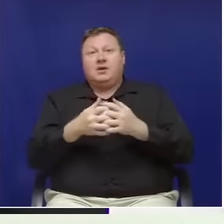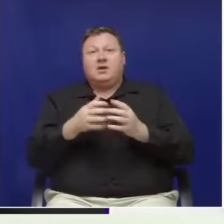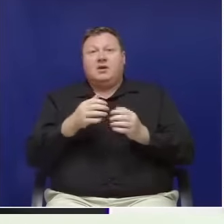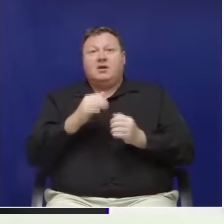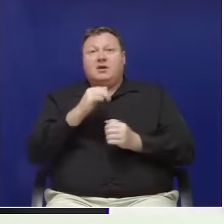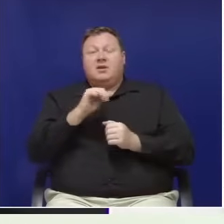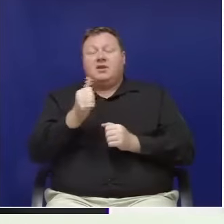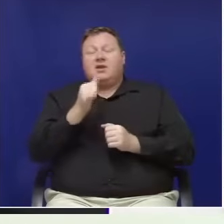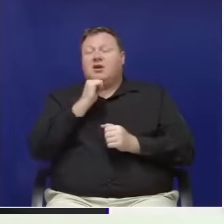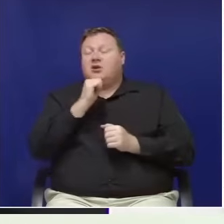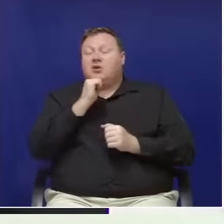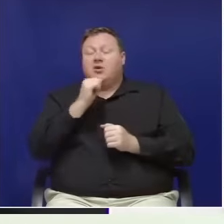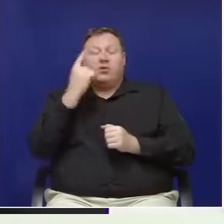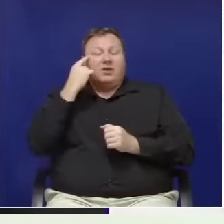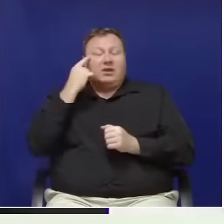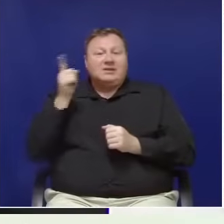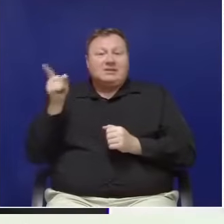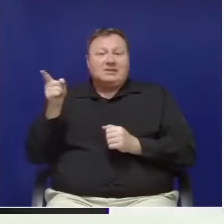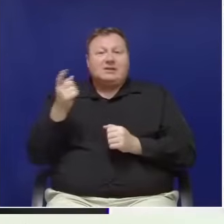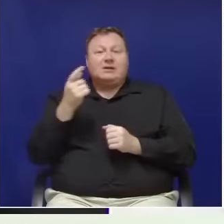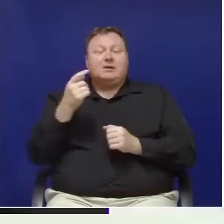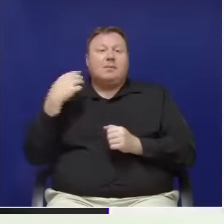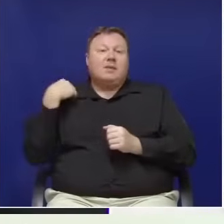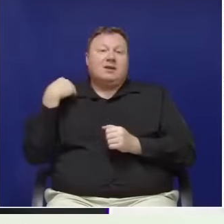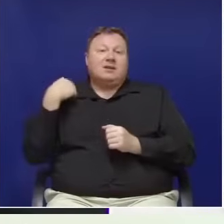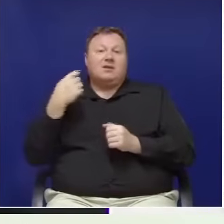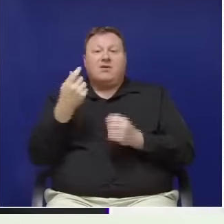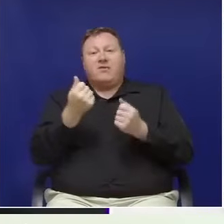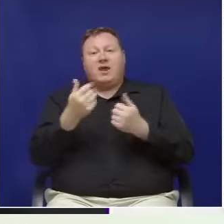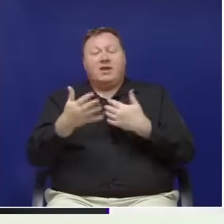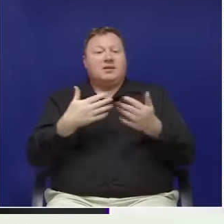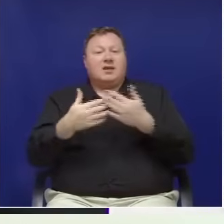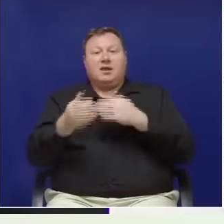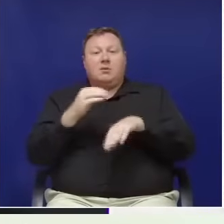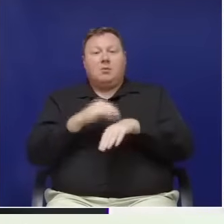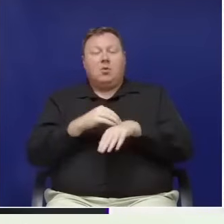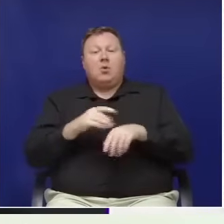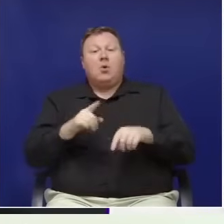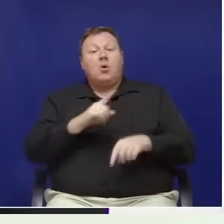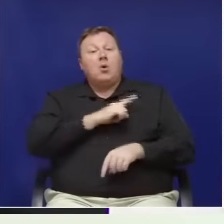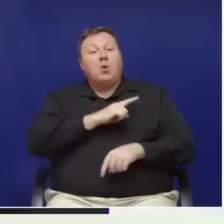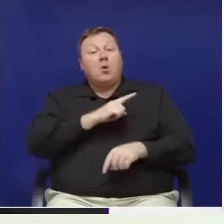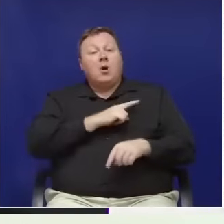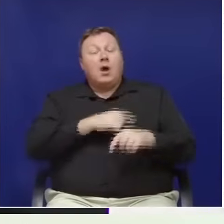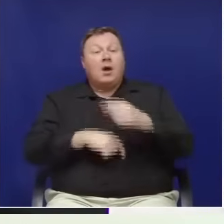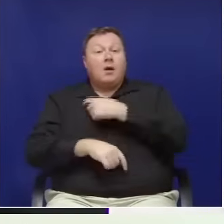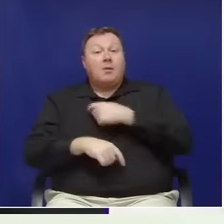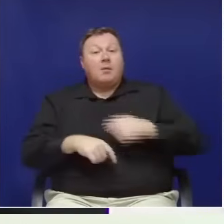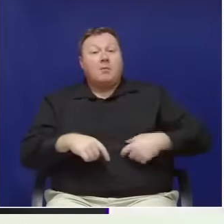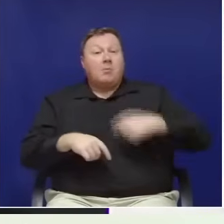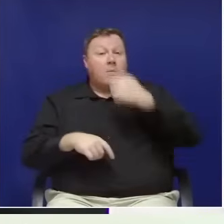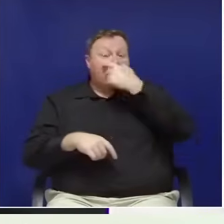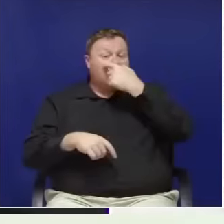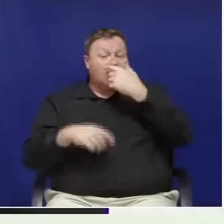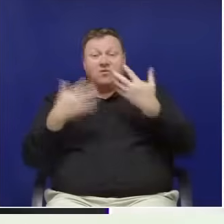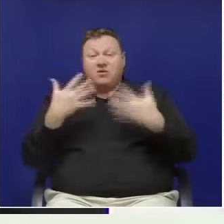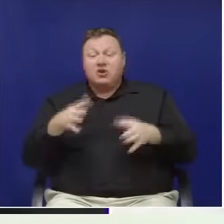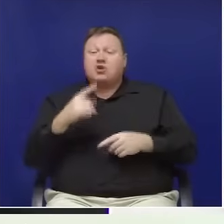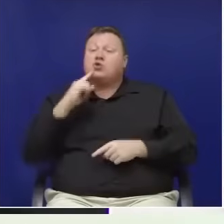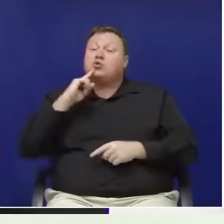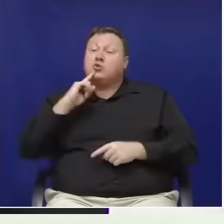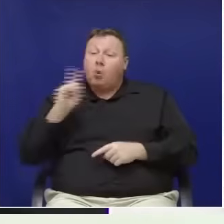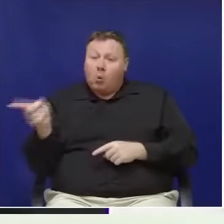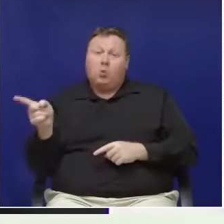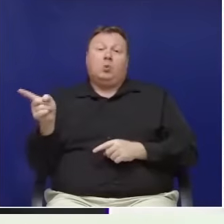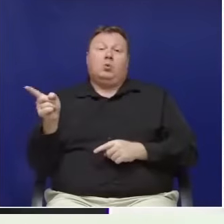Minister of Finance anymore, because the President issued a directive to say, let us